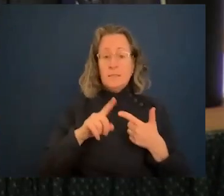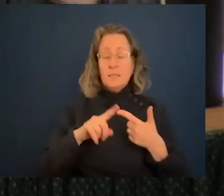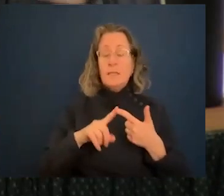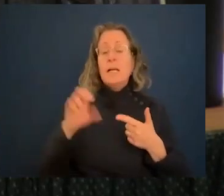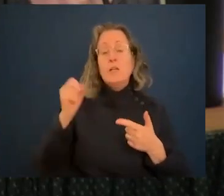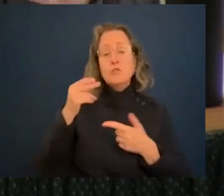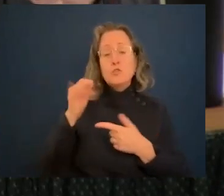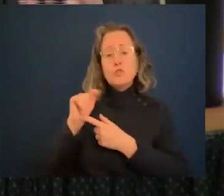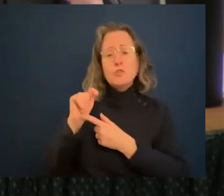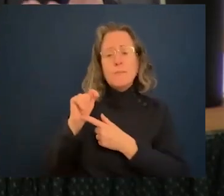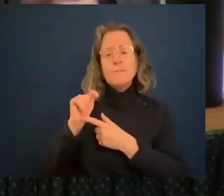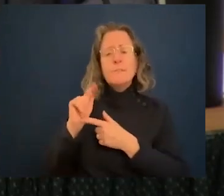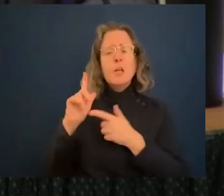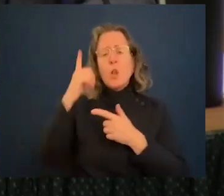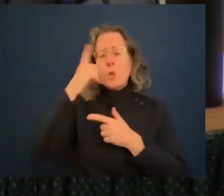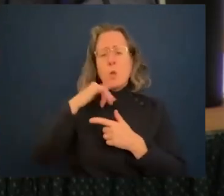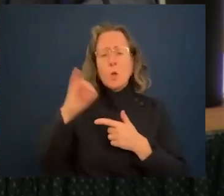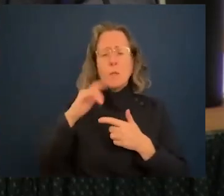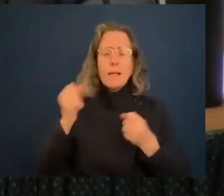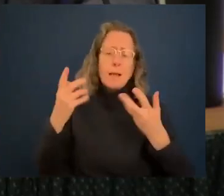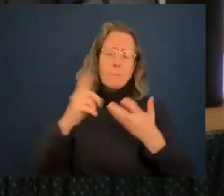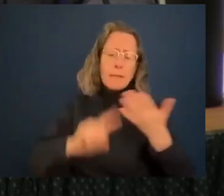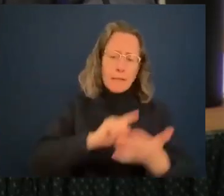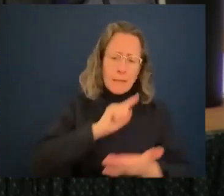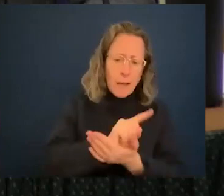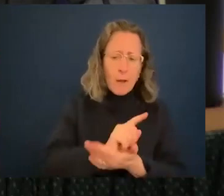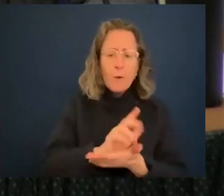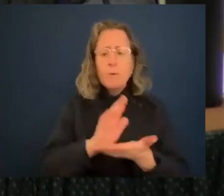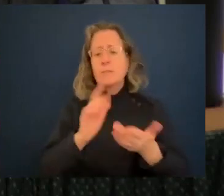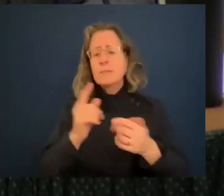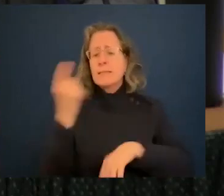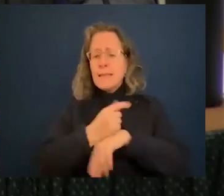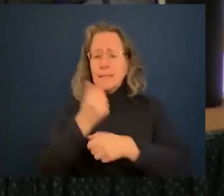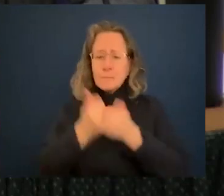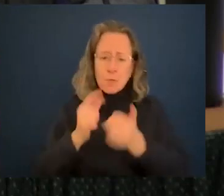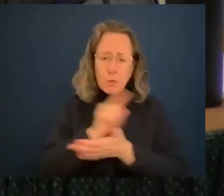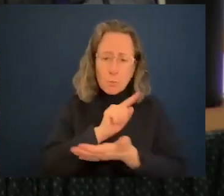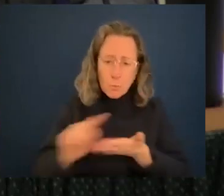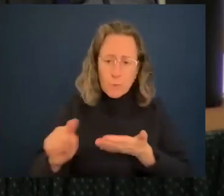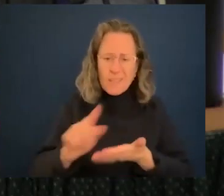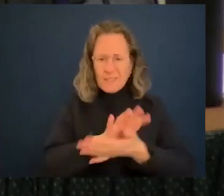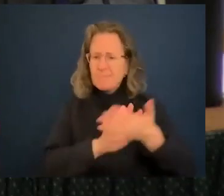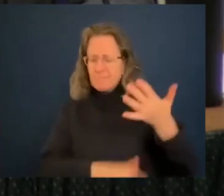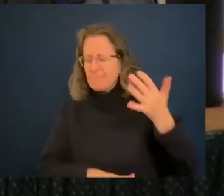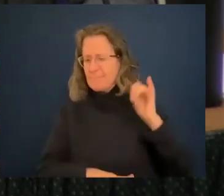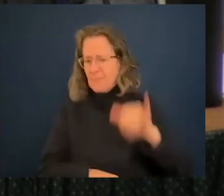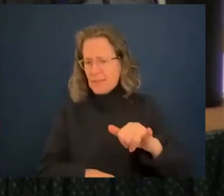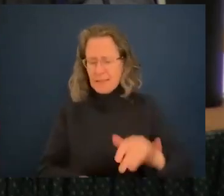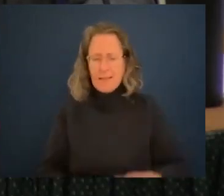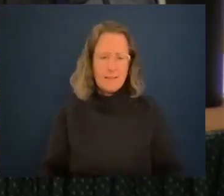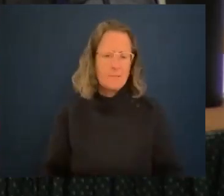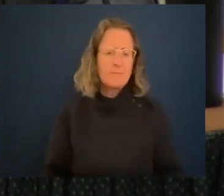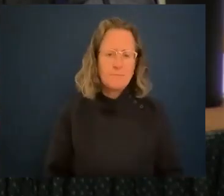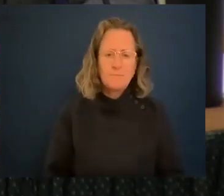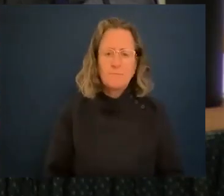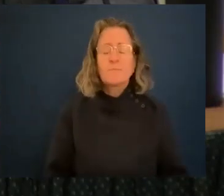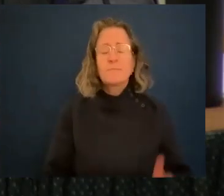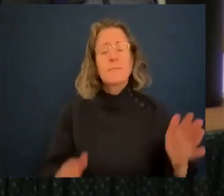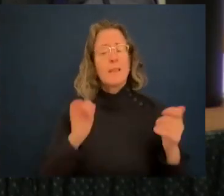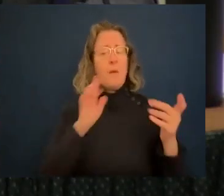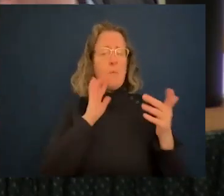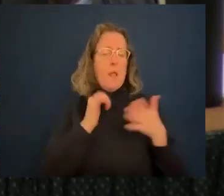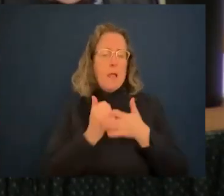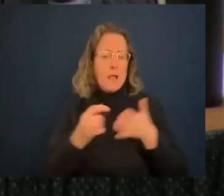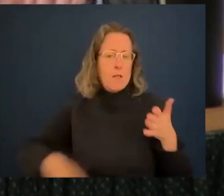and you know other other things like that that will help us you know kind of understand the uh get to a preferred alternative